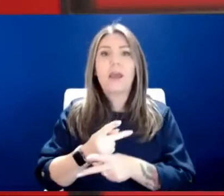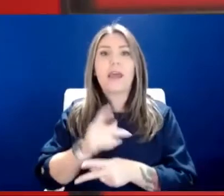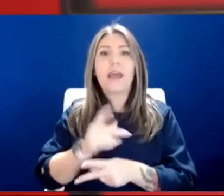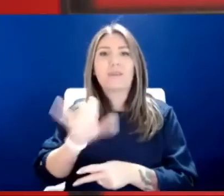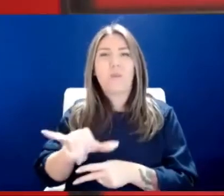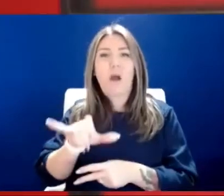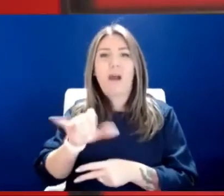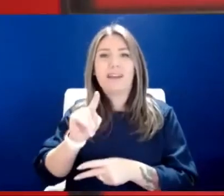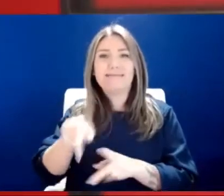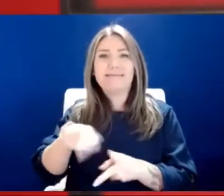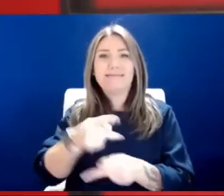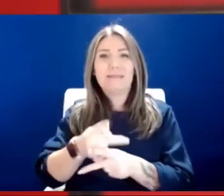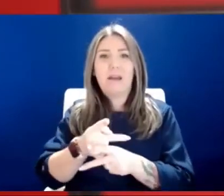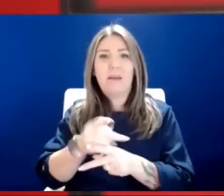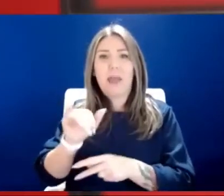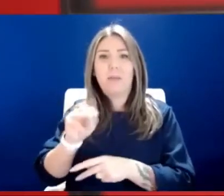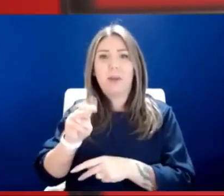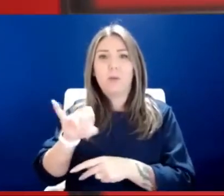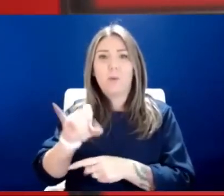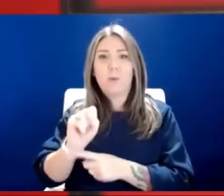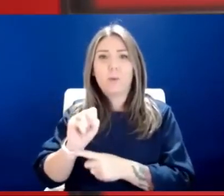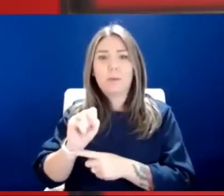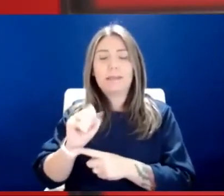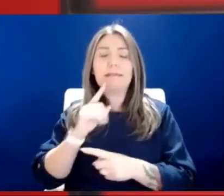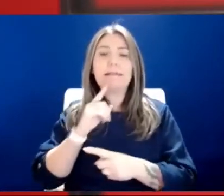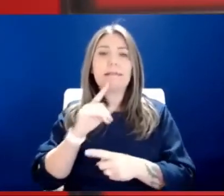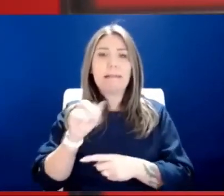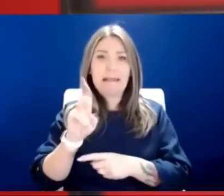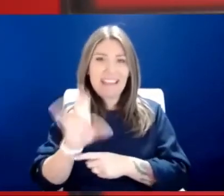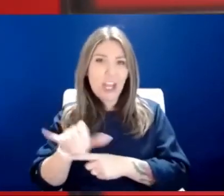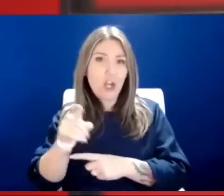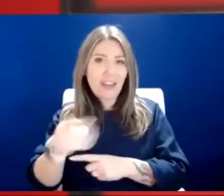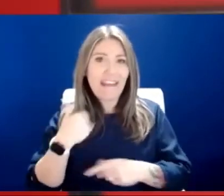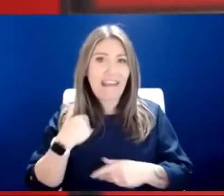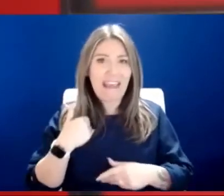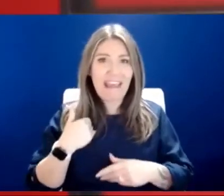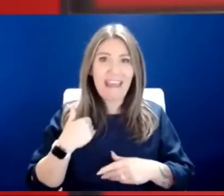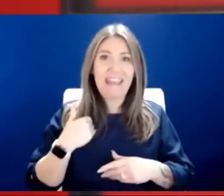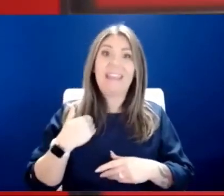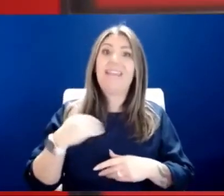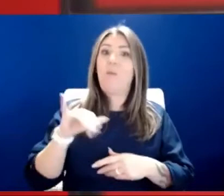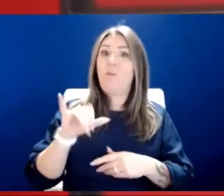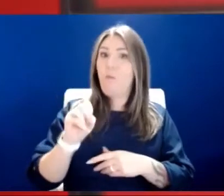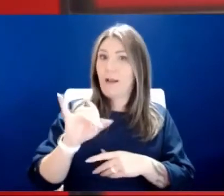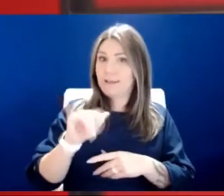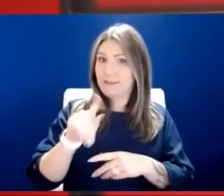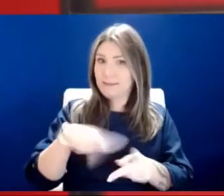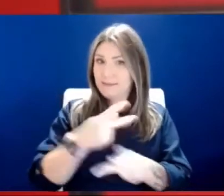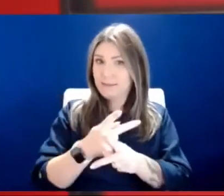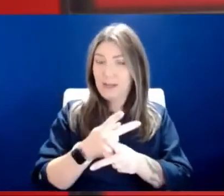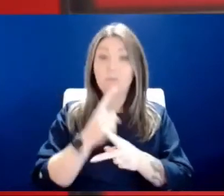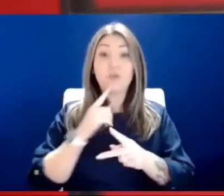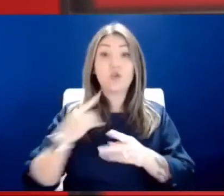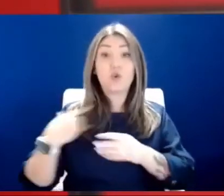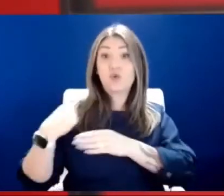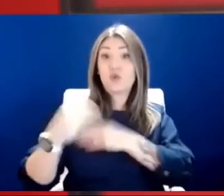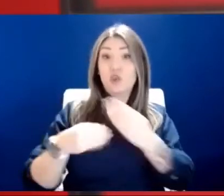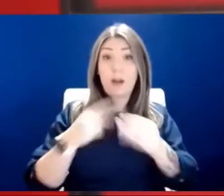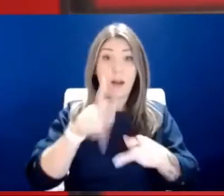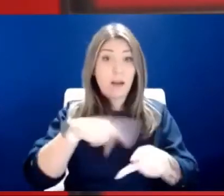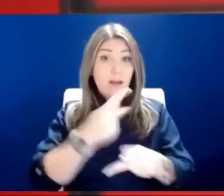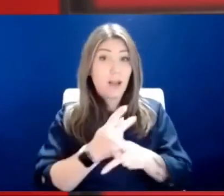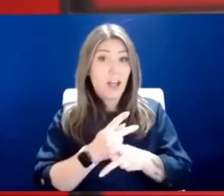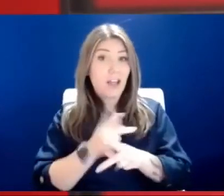which is what Gary had, was the wild type. So the genetic type is, we need to have low suspicion. Anybody